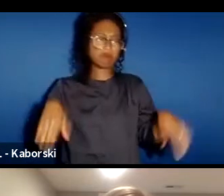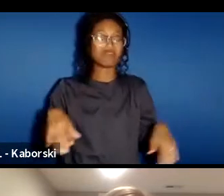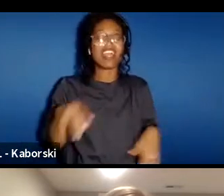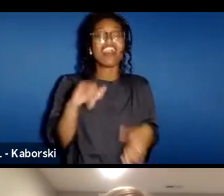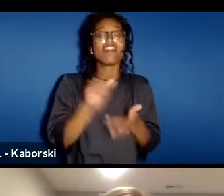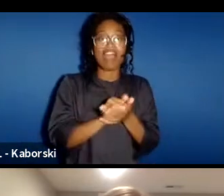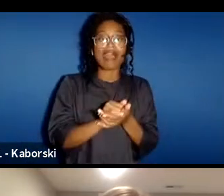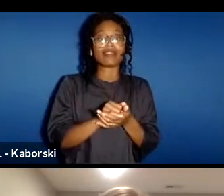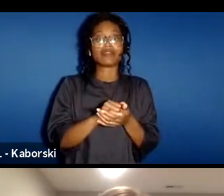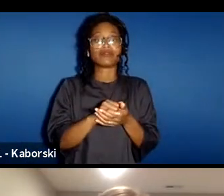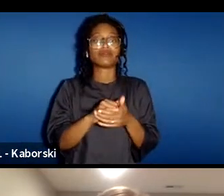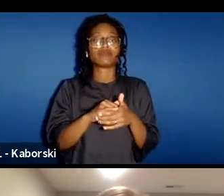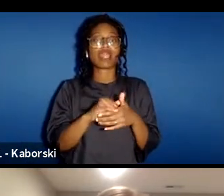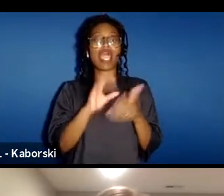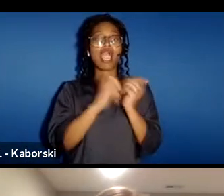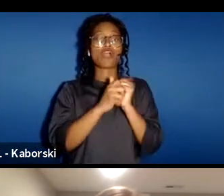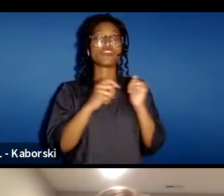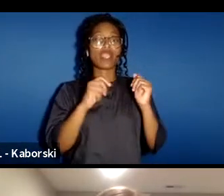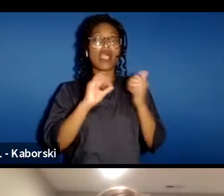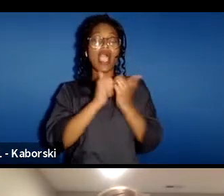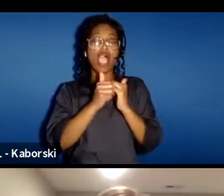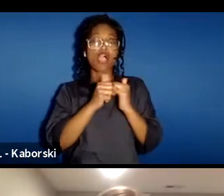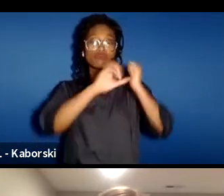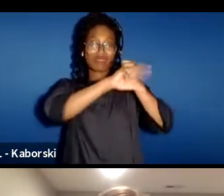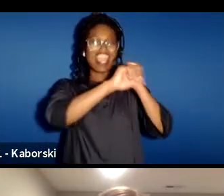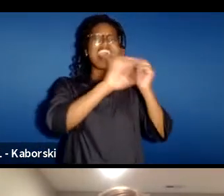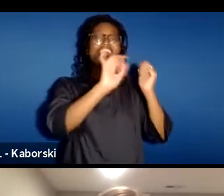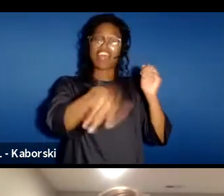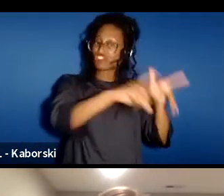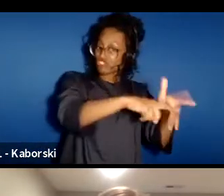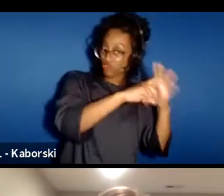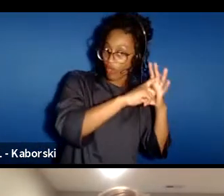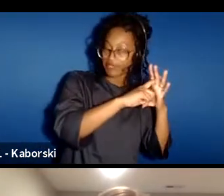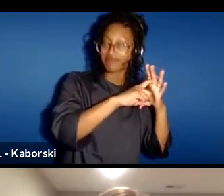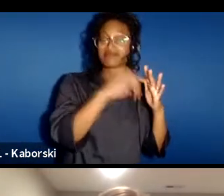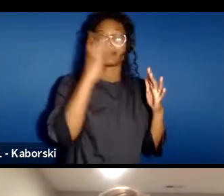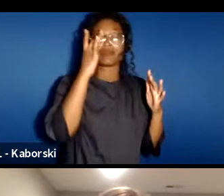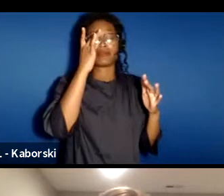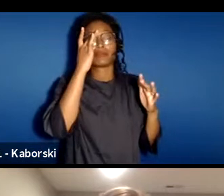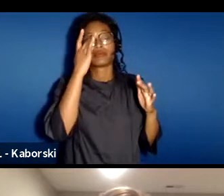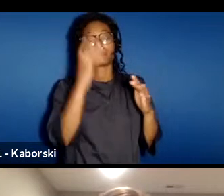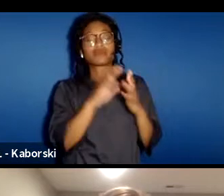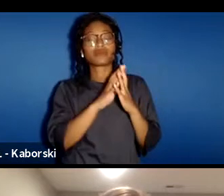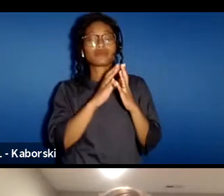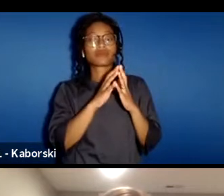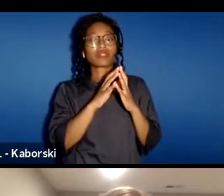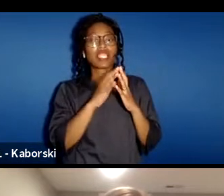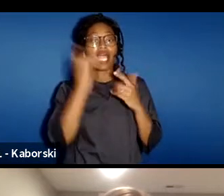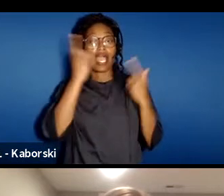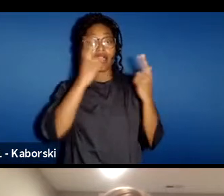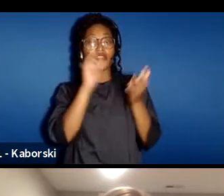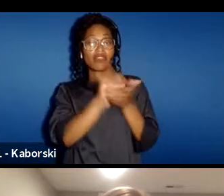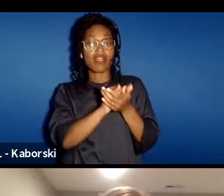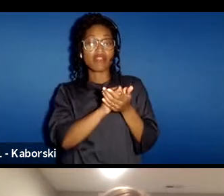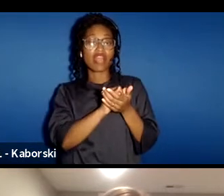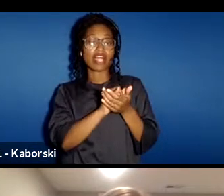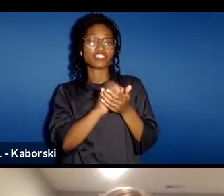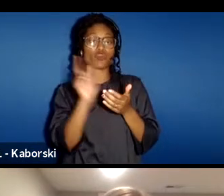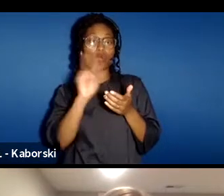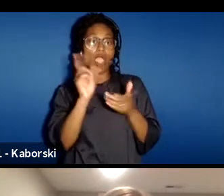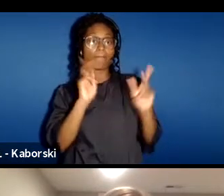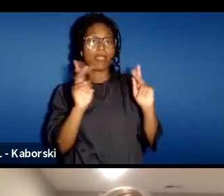think because that's where it starts, right? And I think that's where